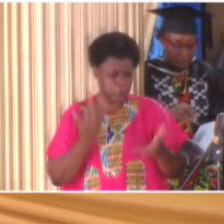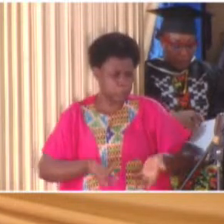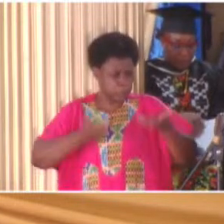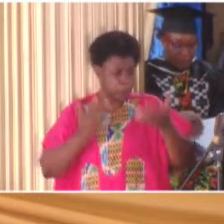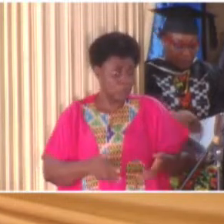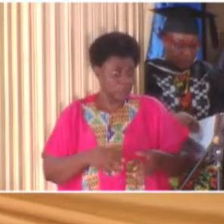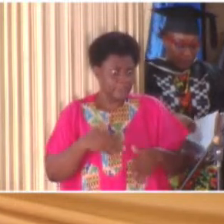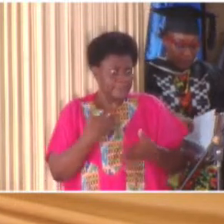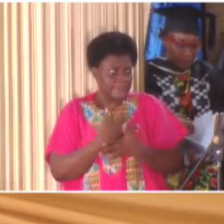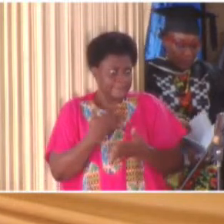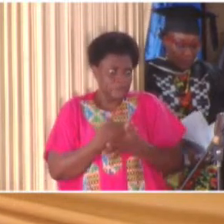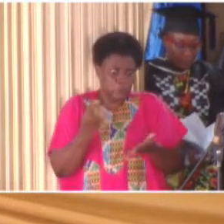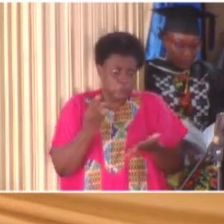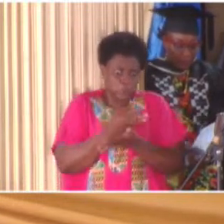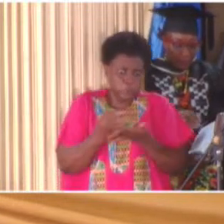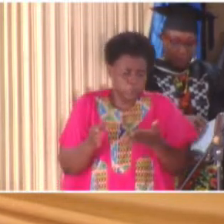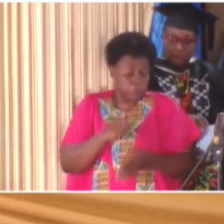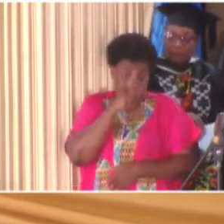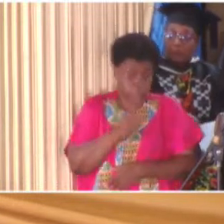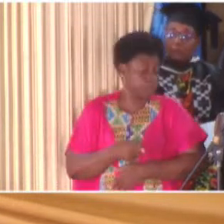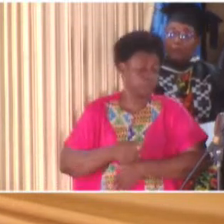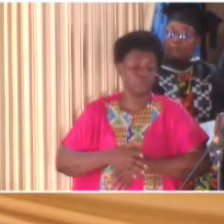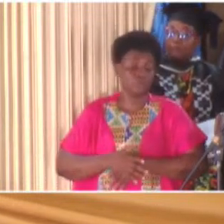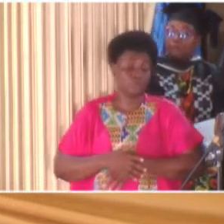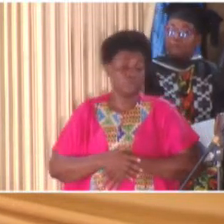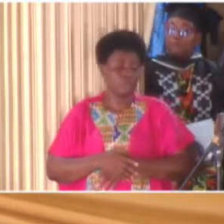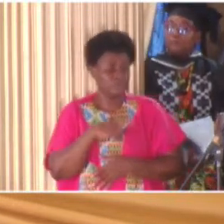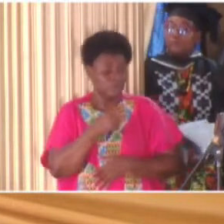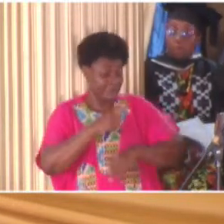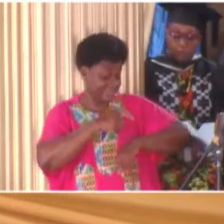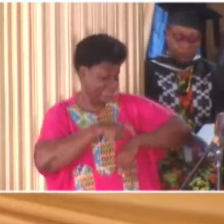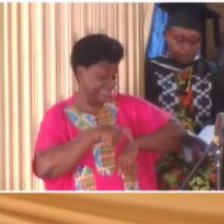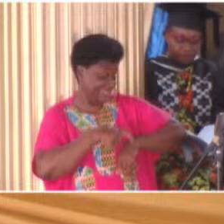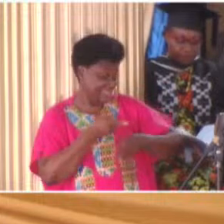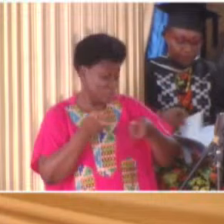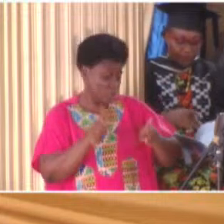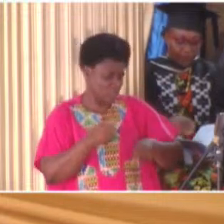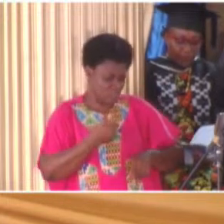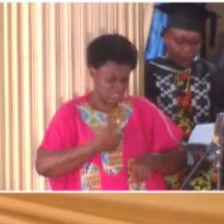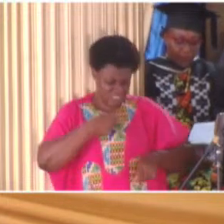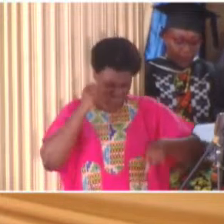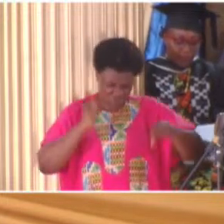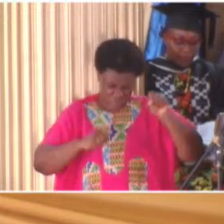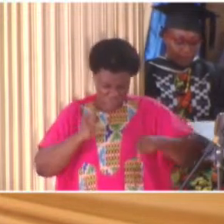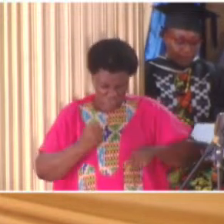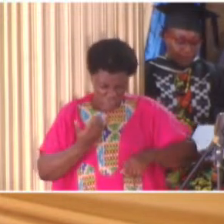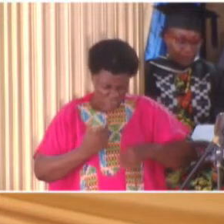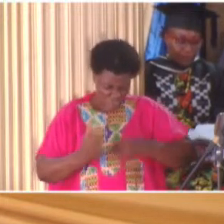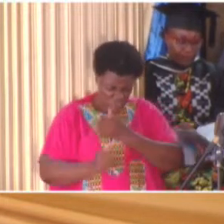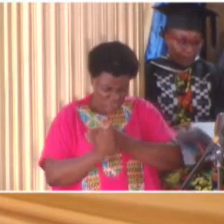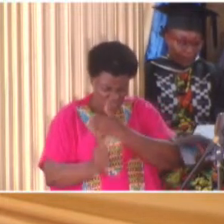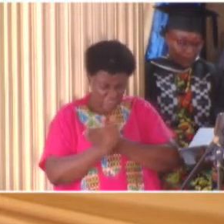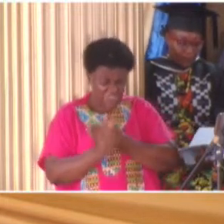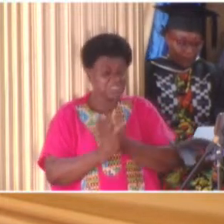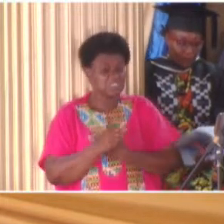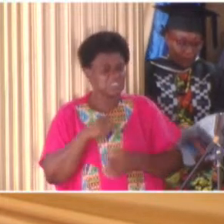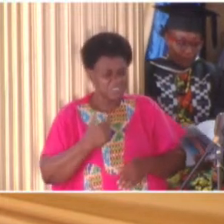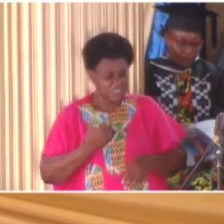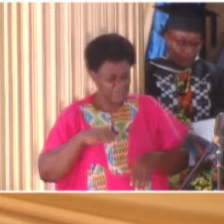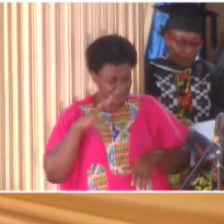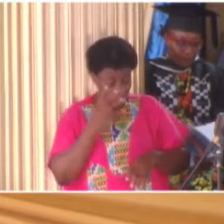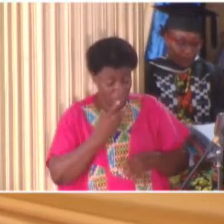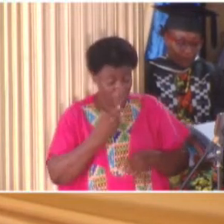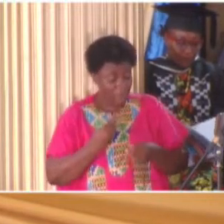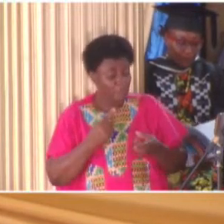fear of failure was real. There were moments when self-doubt crept in, when an overwhelming workload made